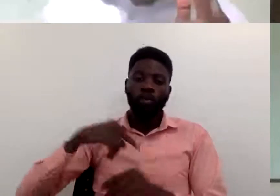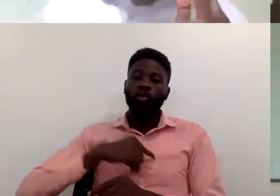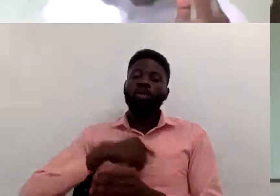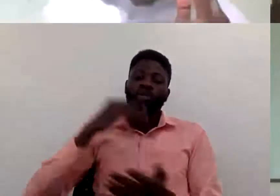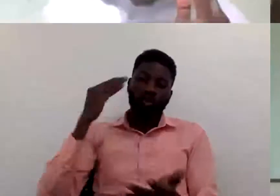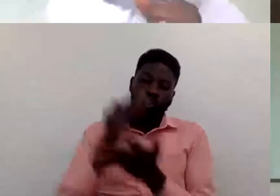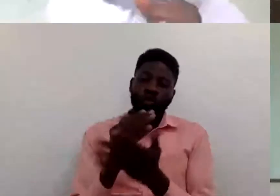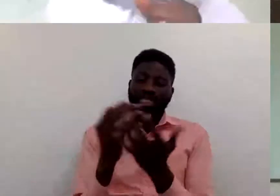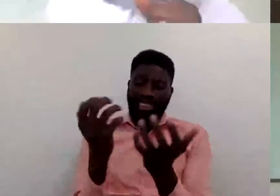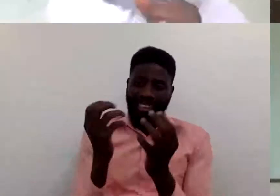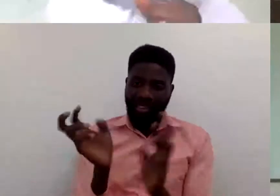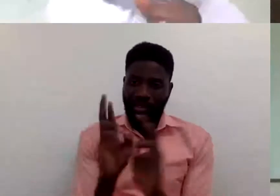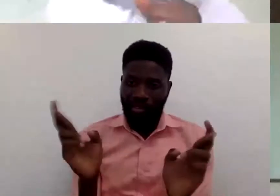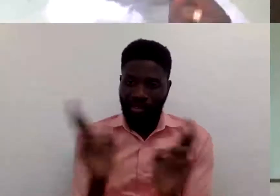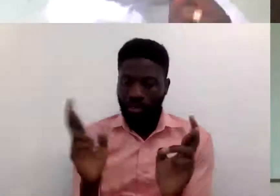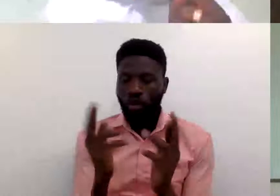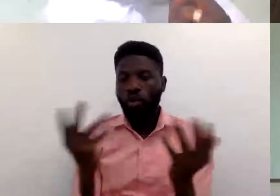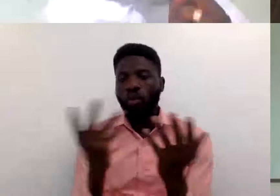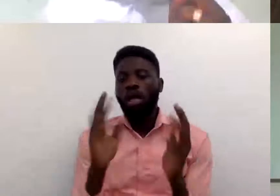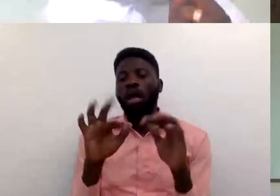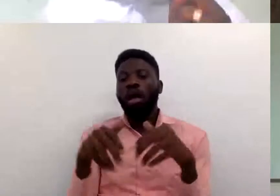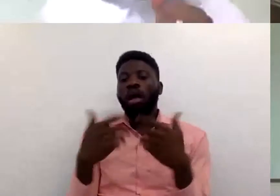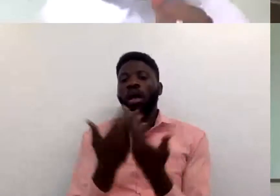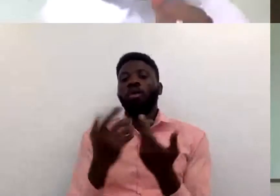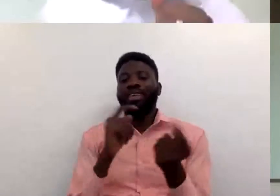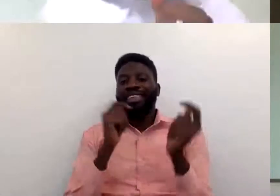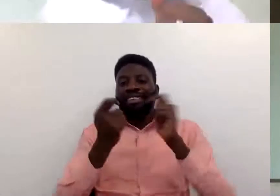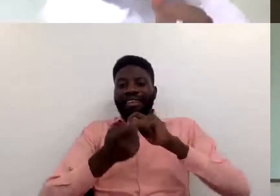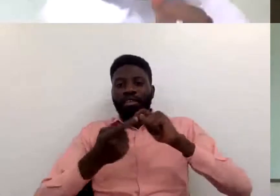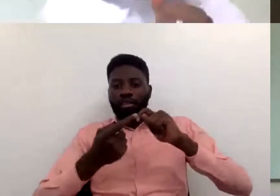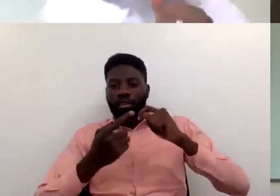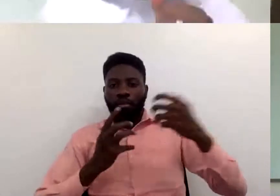to prepare is to how to deal with change.